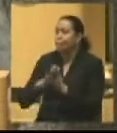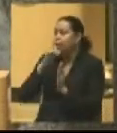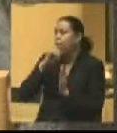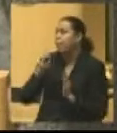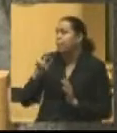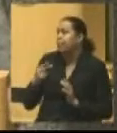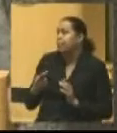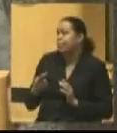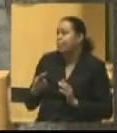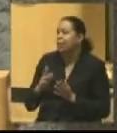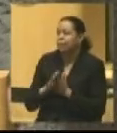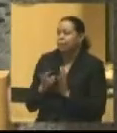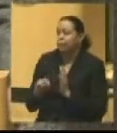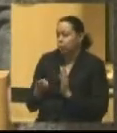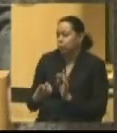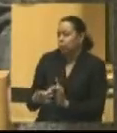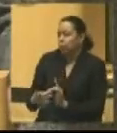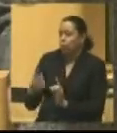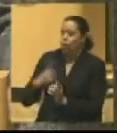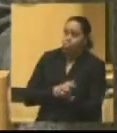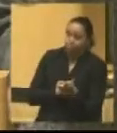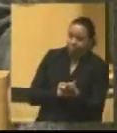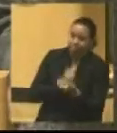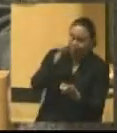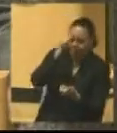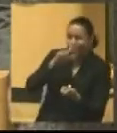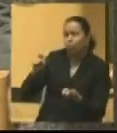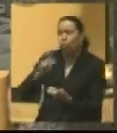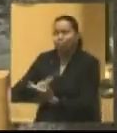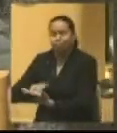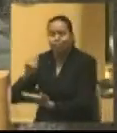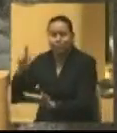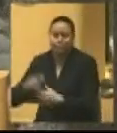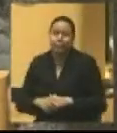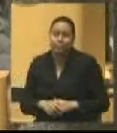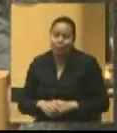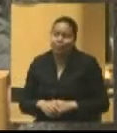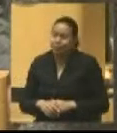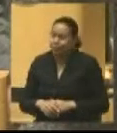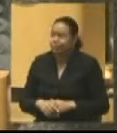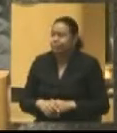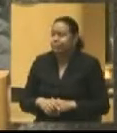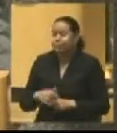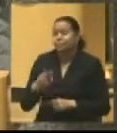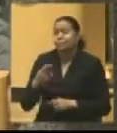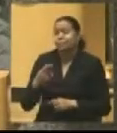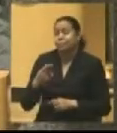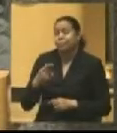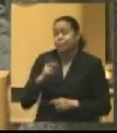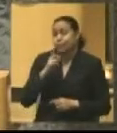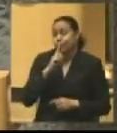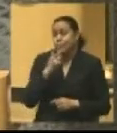rather into two myths, one of them pro-Lincoln and the other anti-Lincoln. Horace Greeley may be taken as